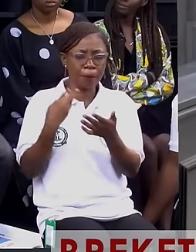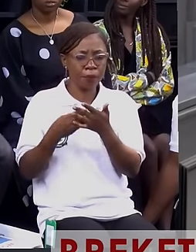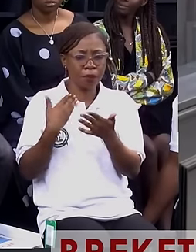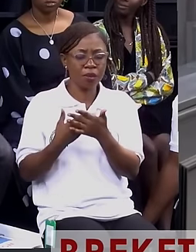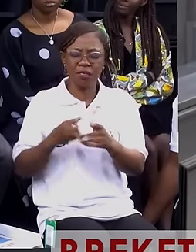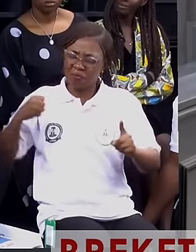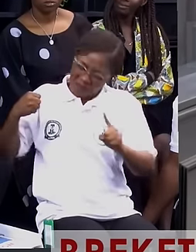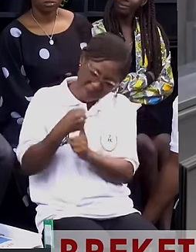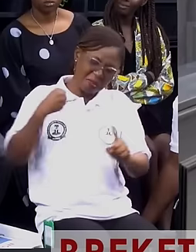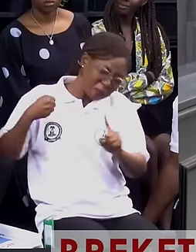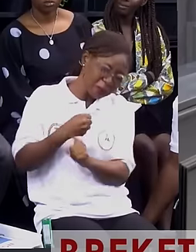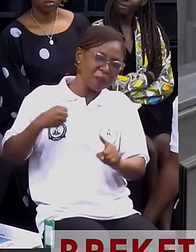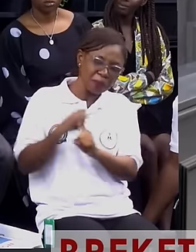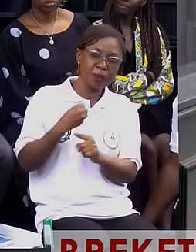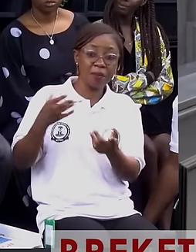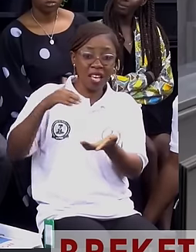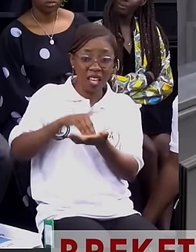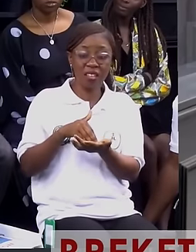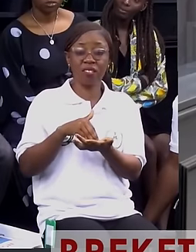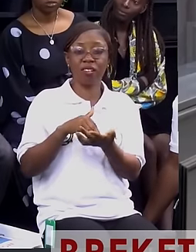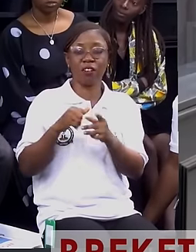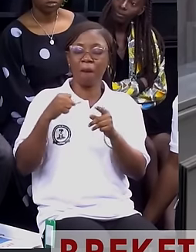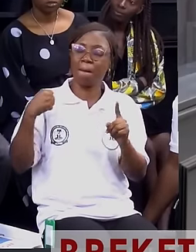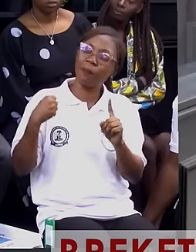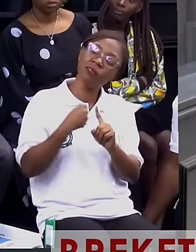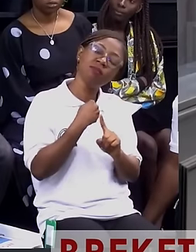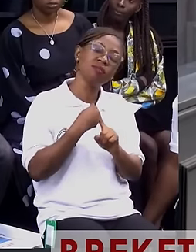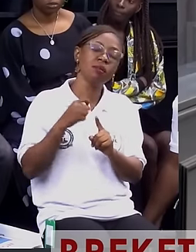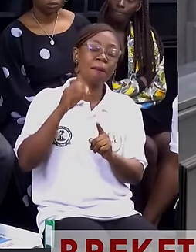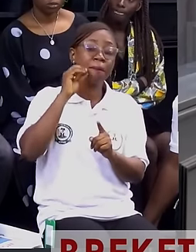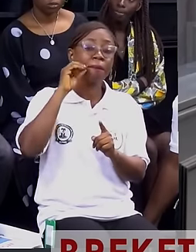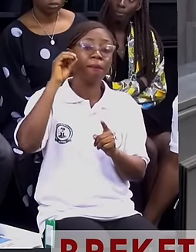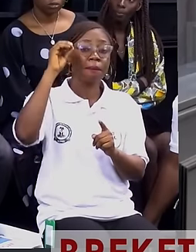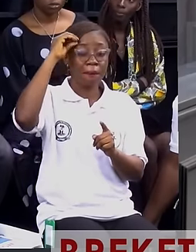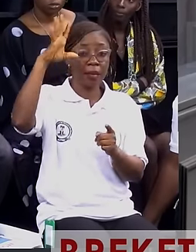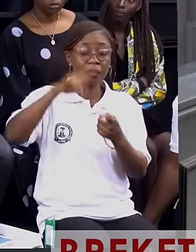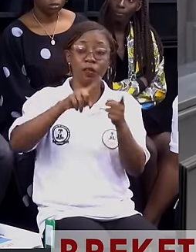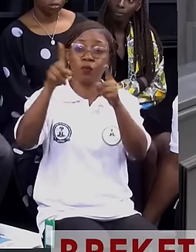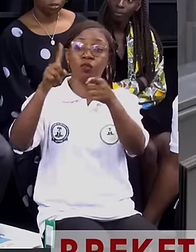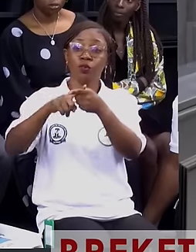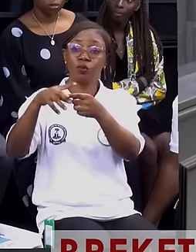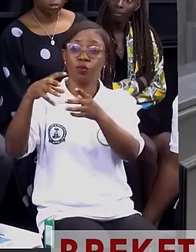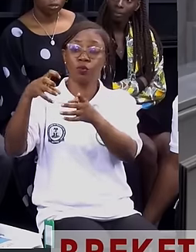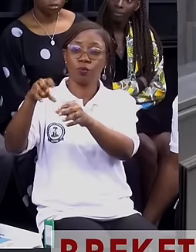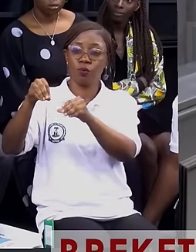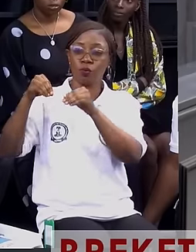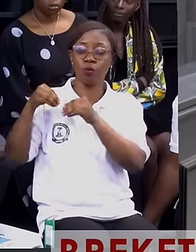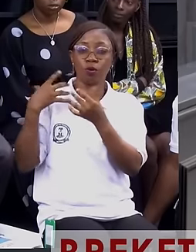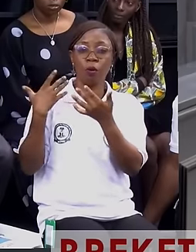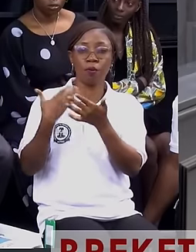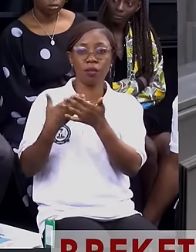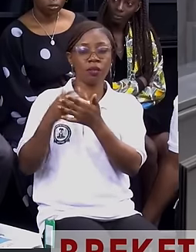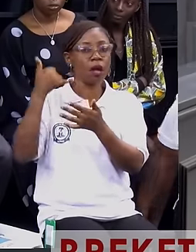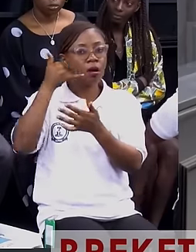again. They beat me. So the man that went to withdraw money, they are calling him. So when he came